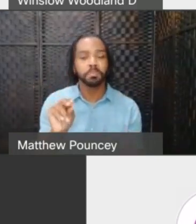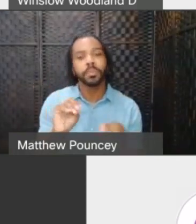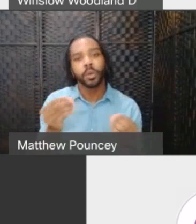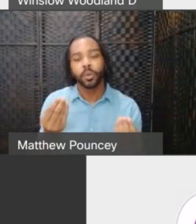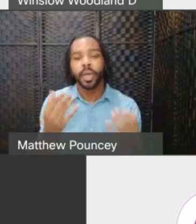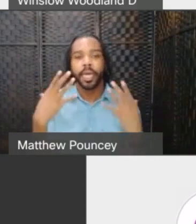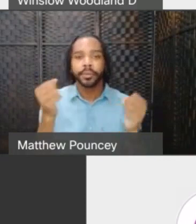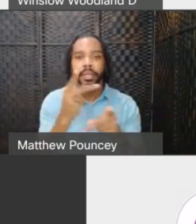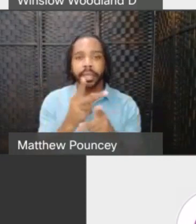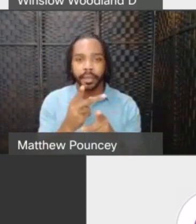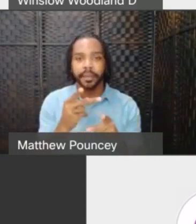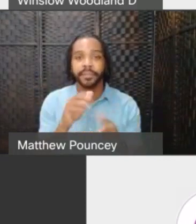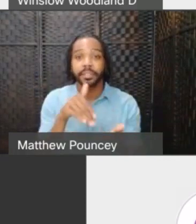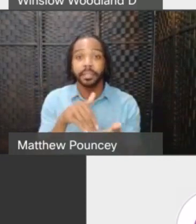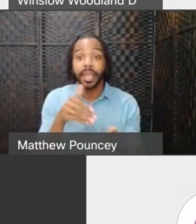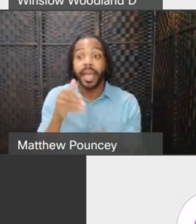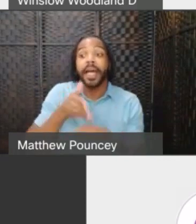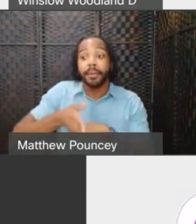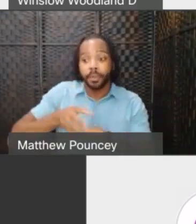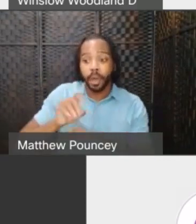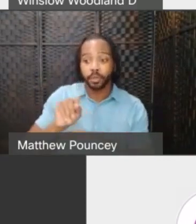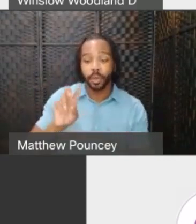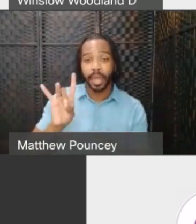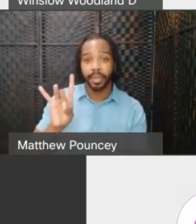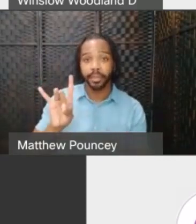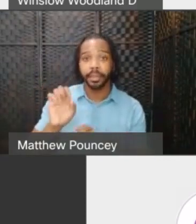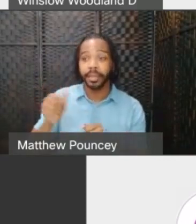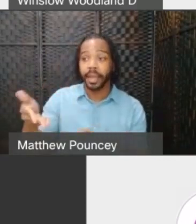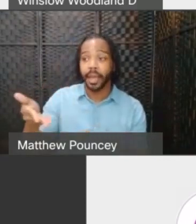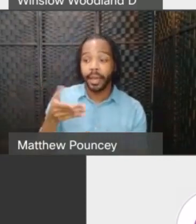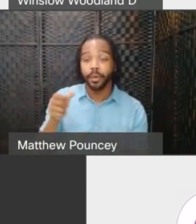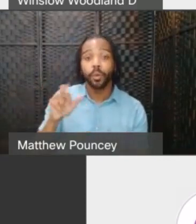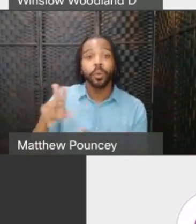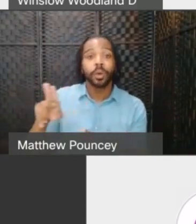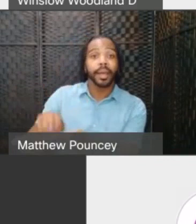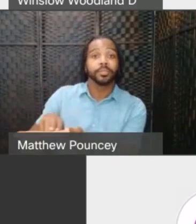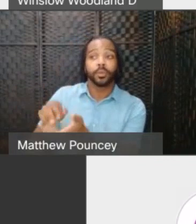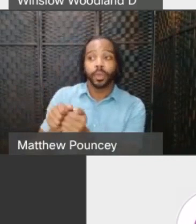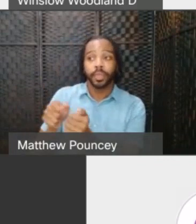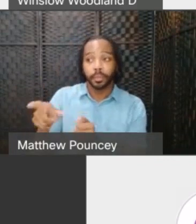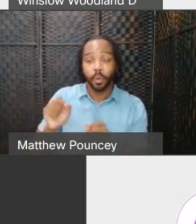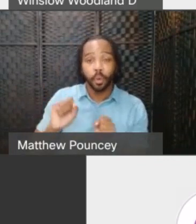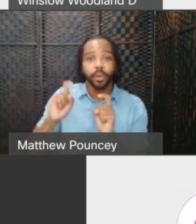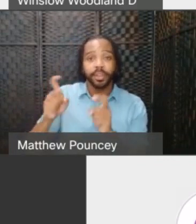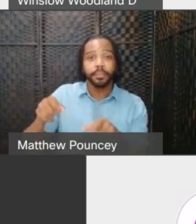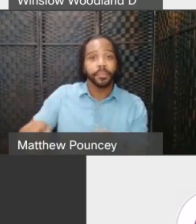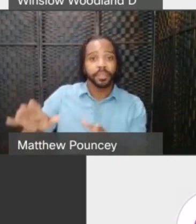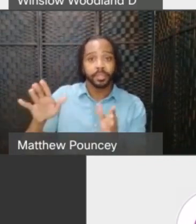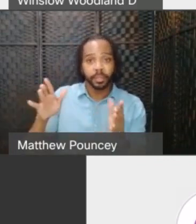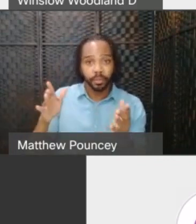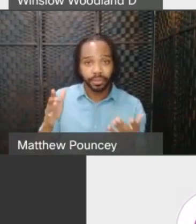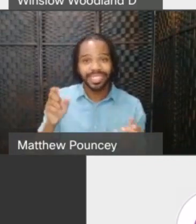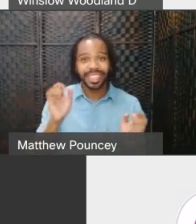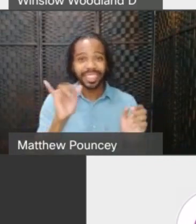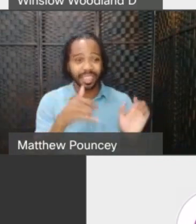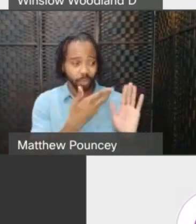may or after October 8th hire, employ, or contract with, or grant privileges to. That's what this document